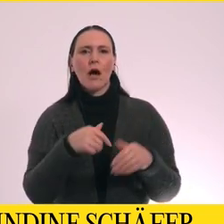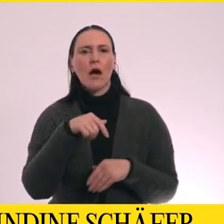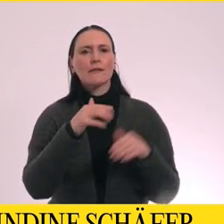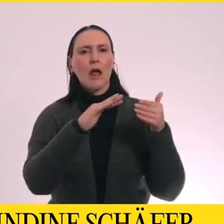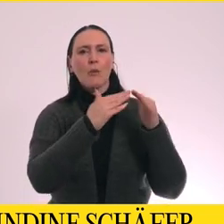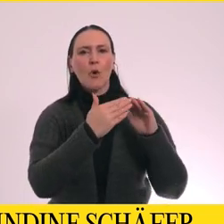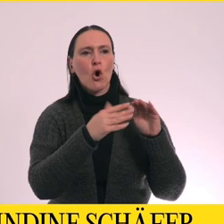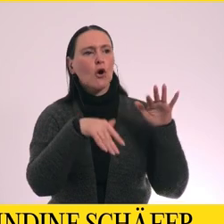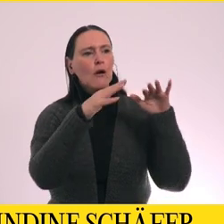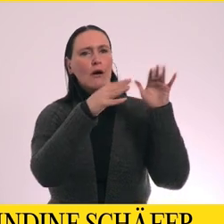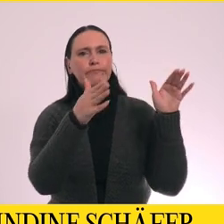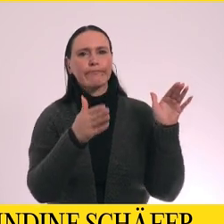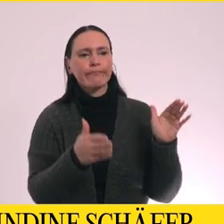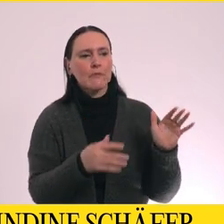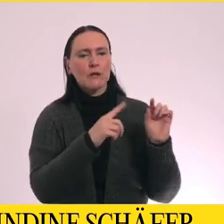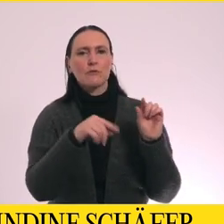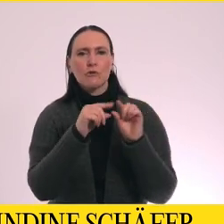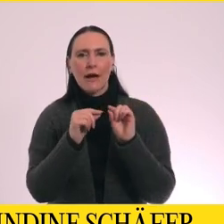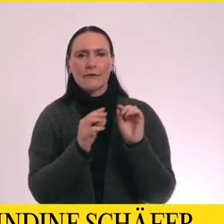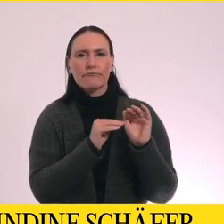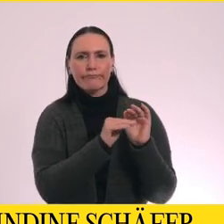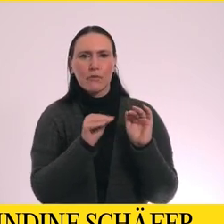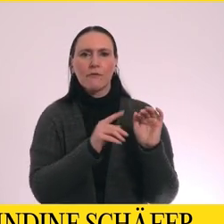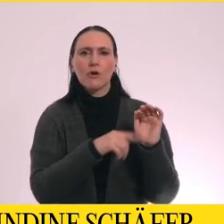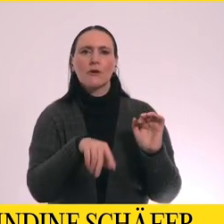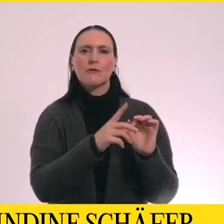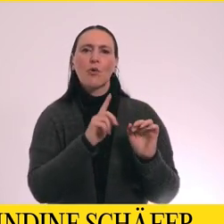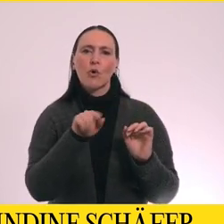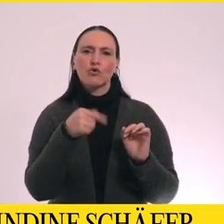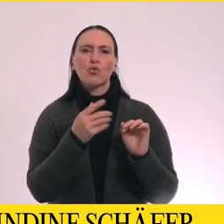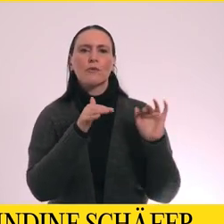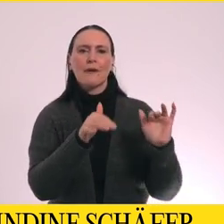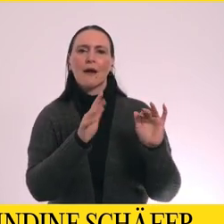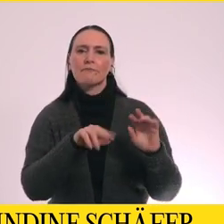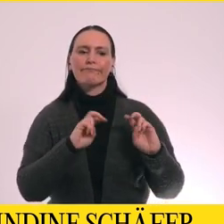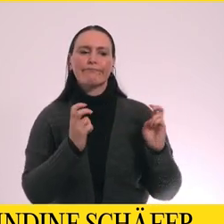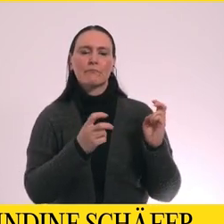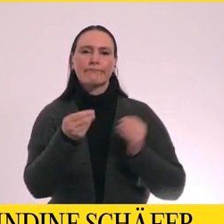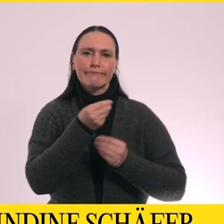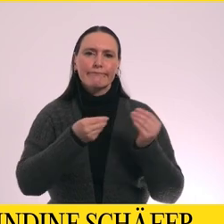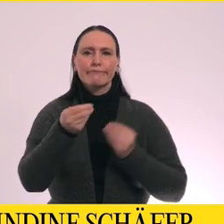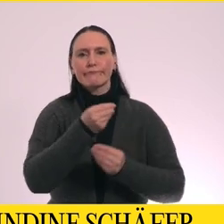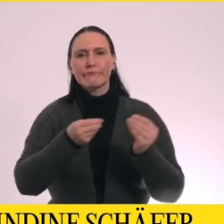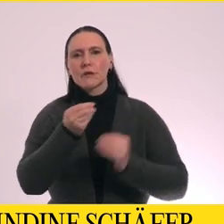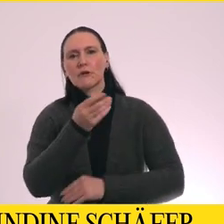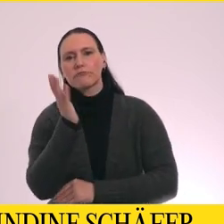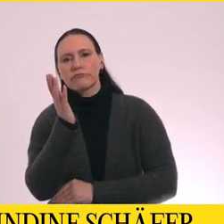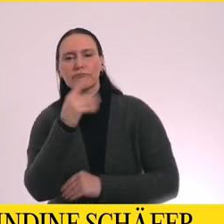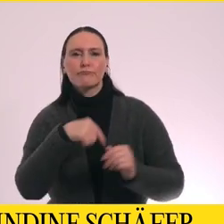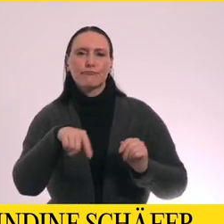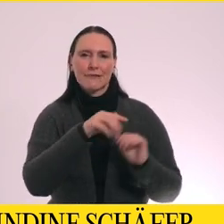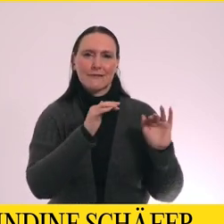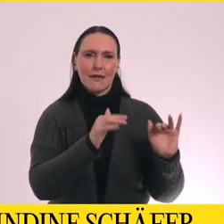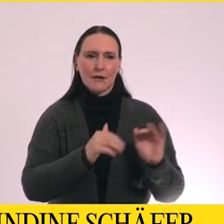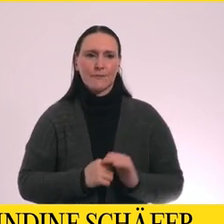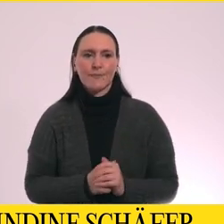rice barns, and they're distributed for the benefit of the community. So right there in the method that is convening us